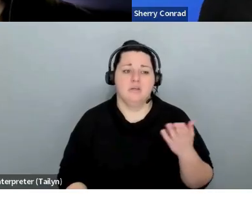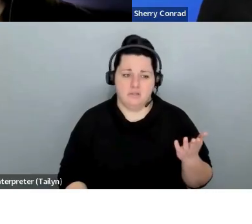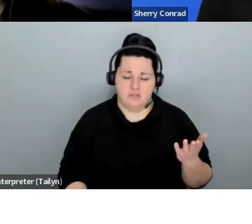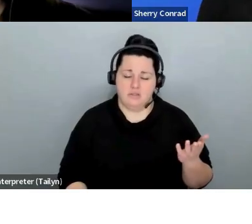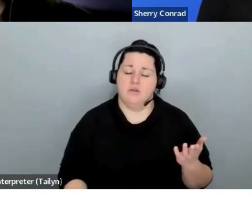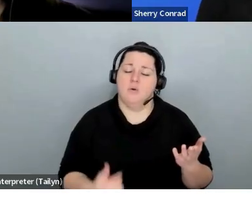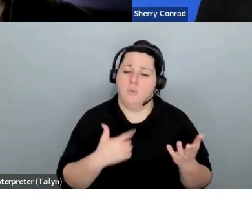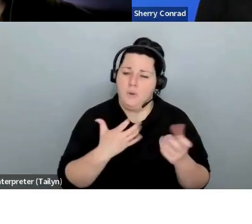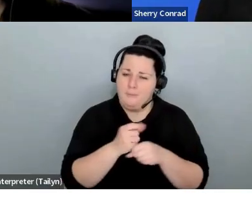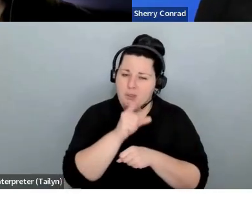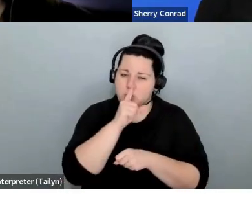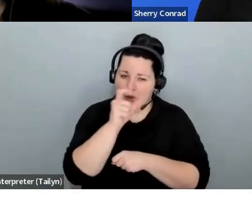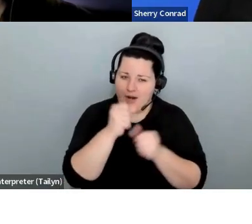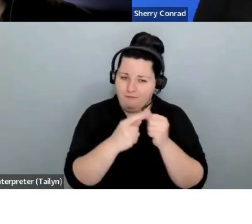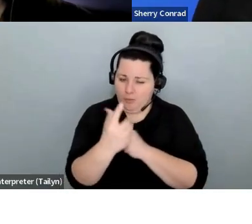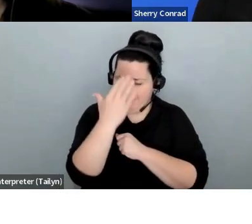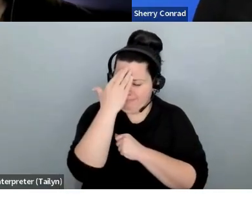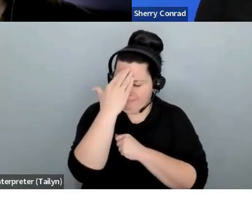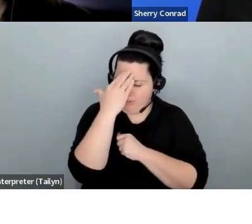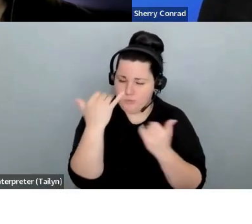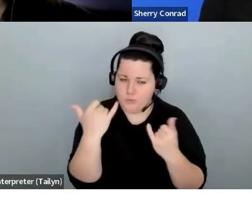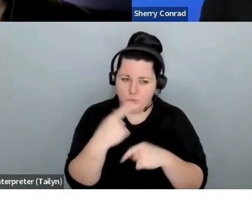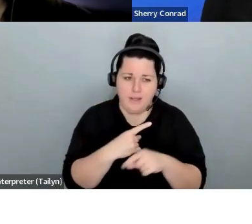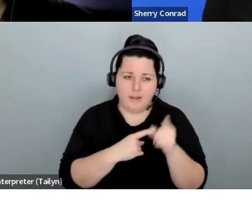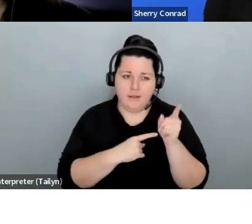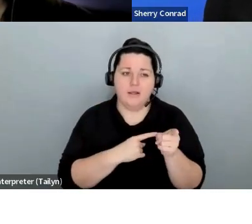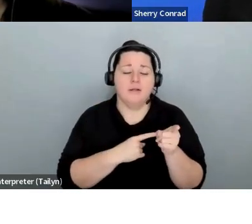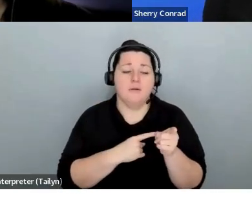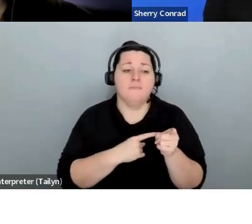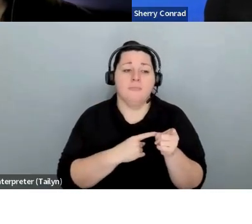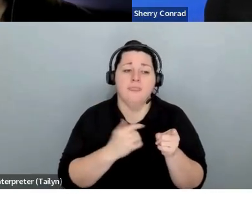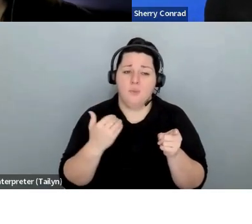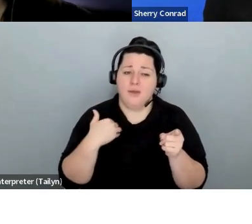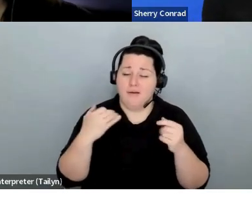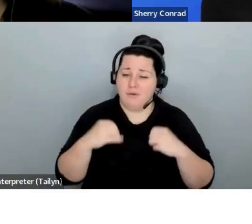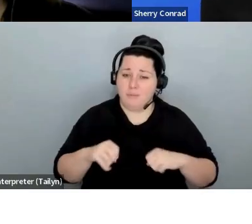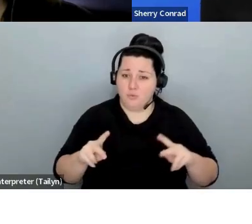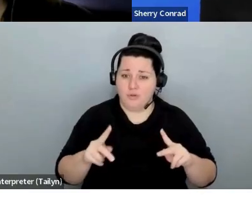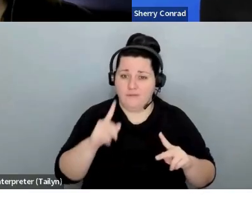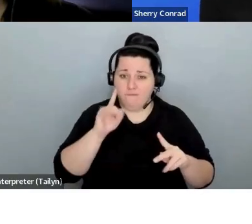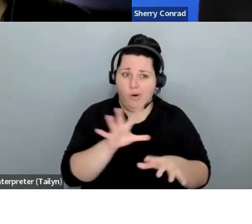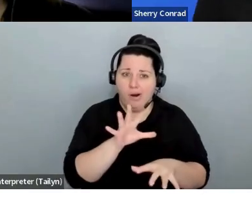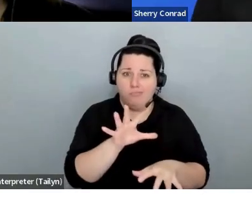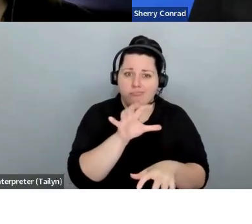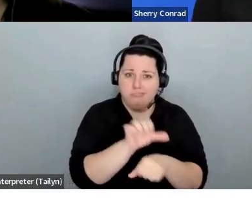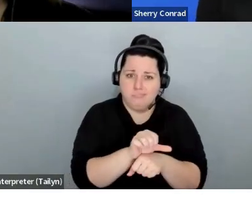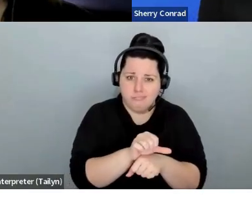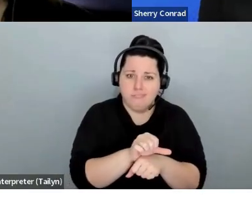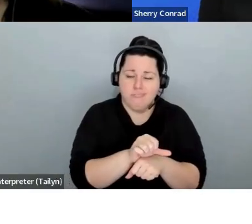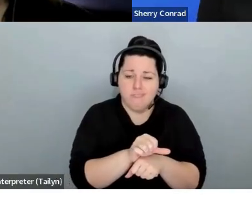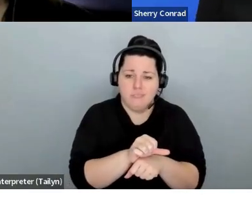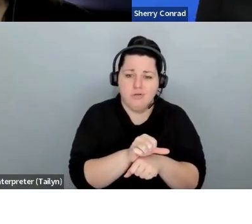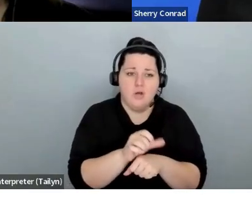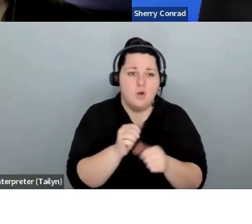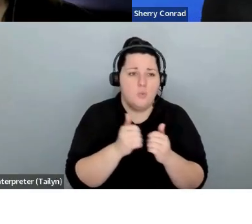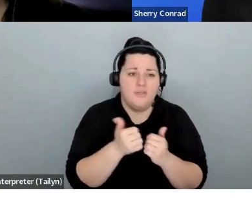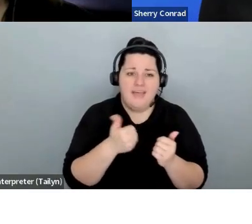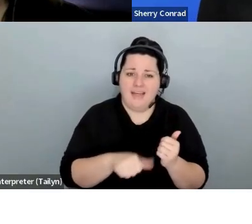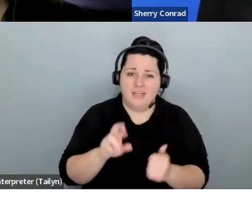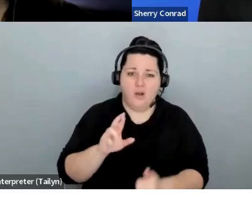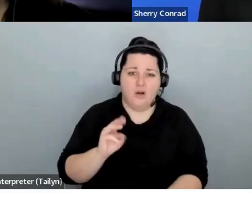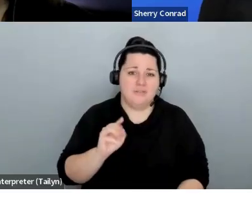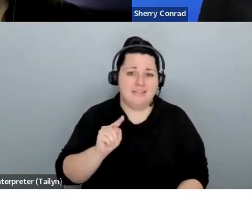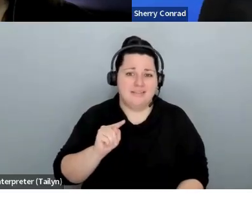we want to make sure that everyone leaves with today is the opportunity to book a time with any of our